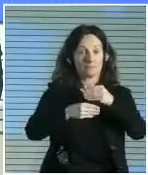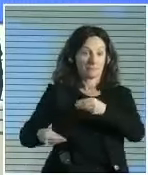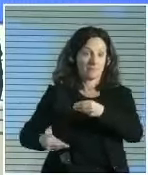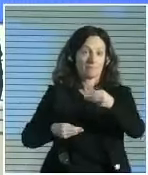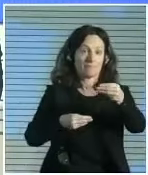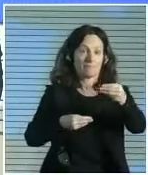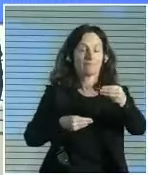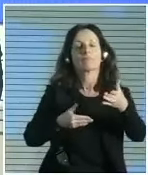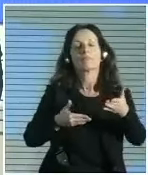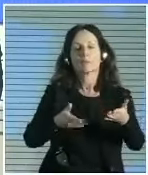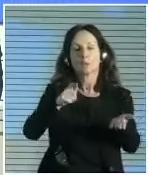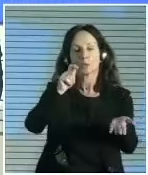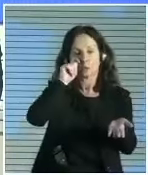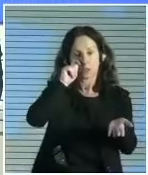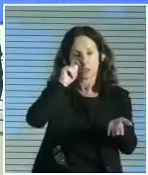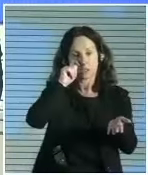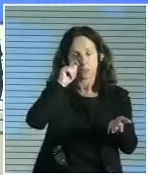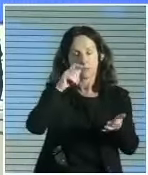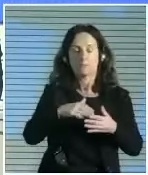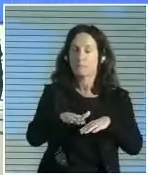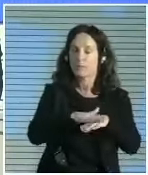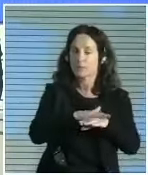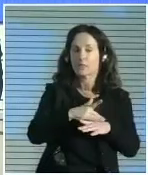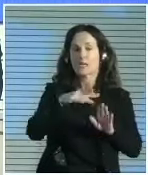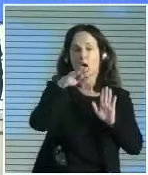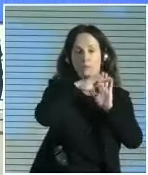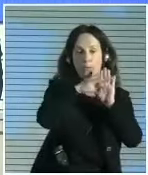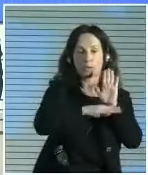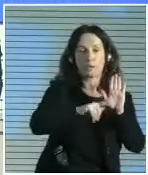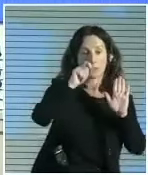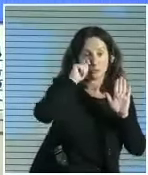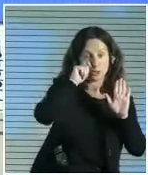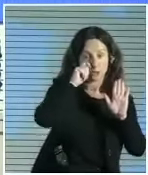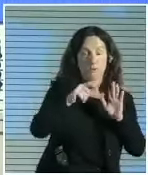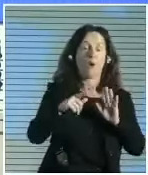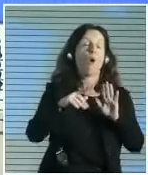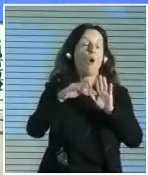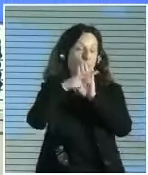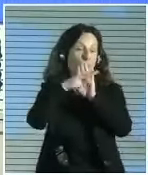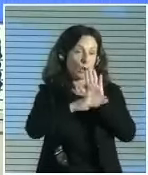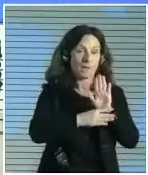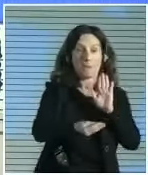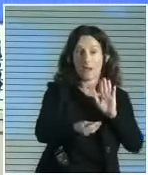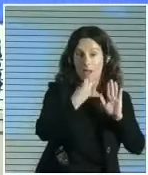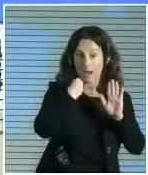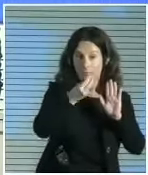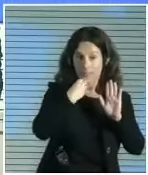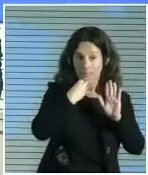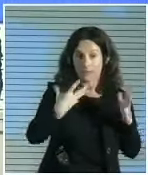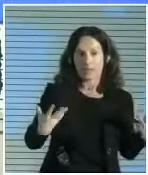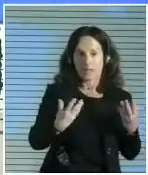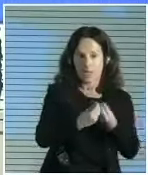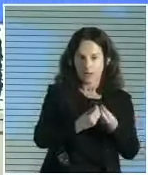program, all the programs that I spoke in the beginning of my interview, and start getting the global community ready to